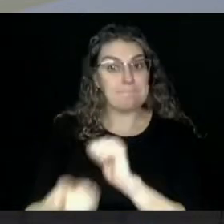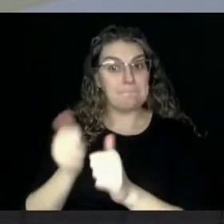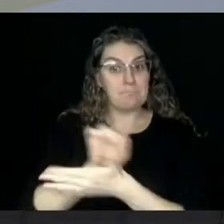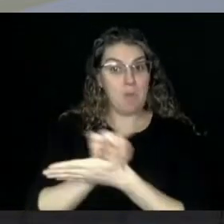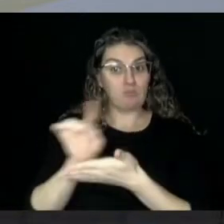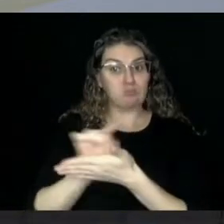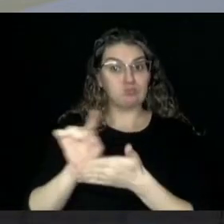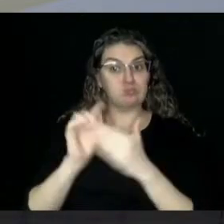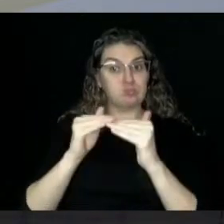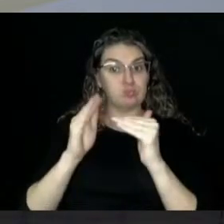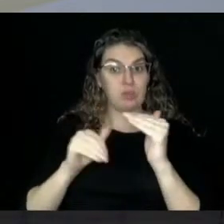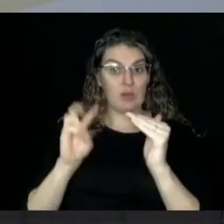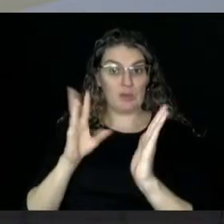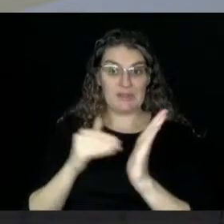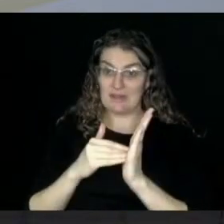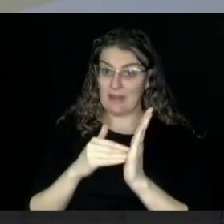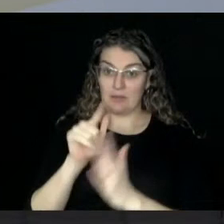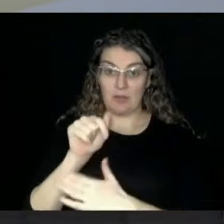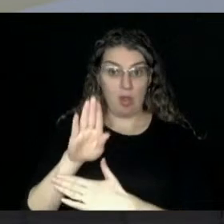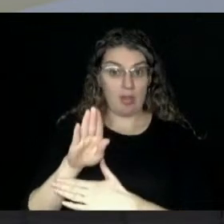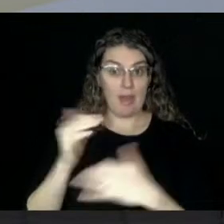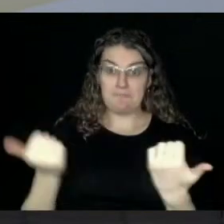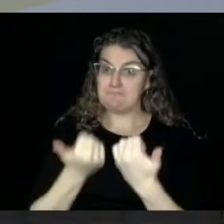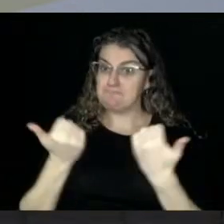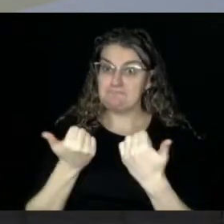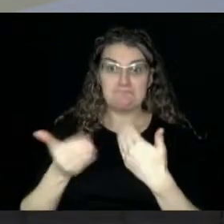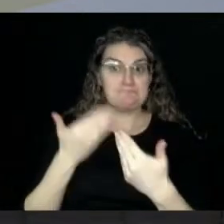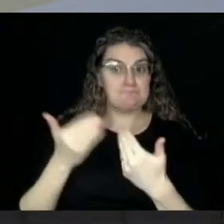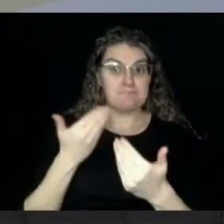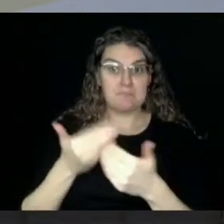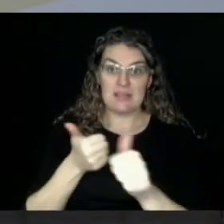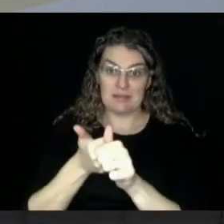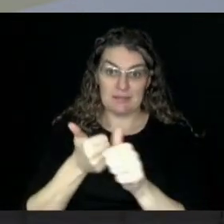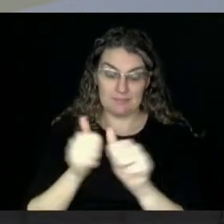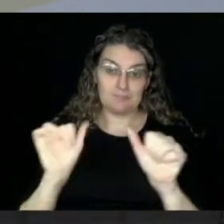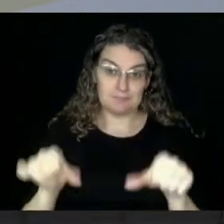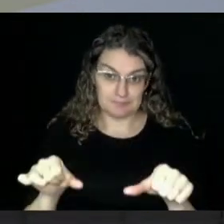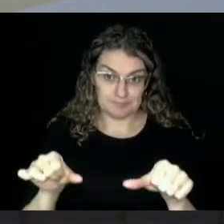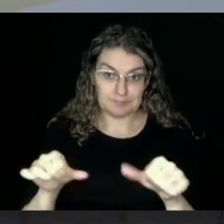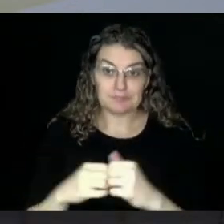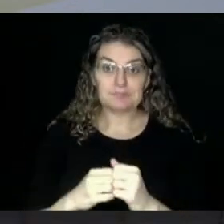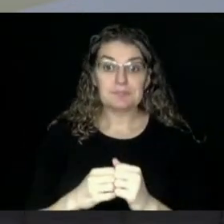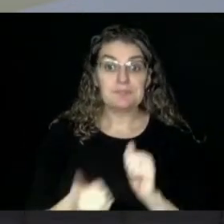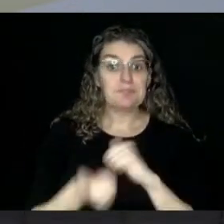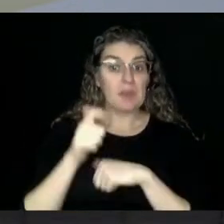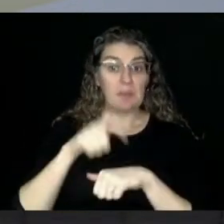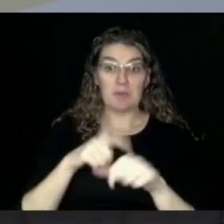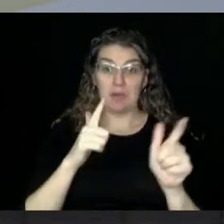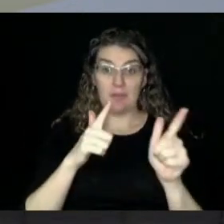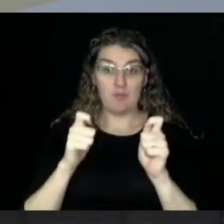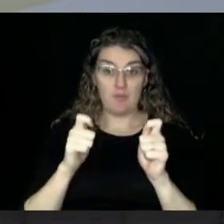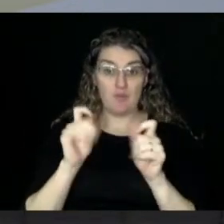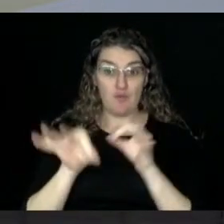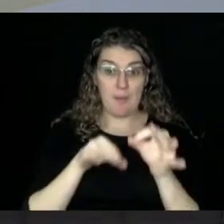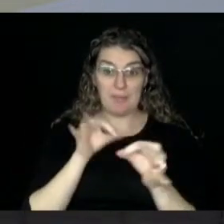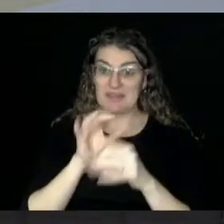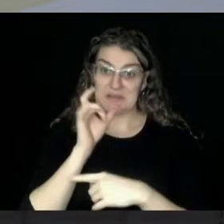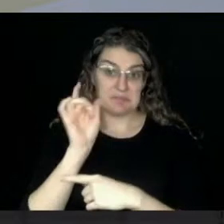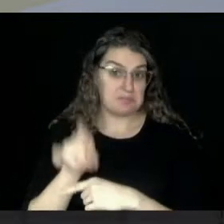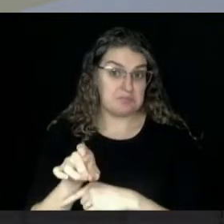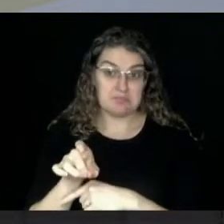swabs, we have not had much demand for rapid tests. Rapid tests are best deployed in an outbreak